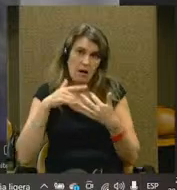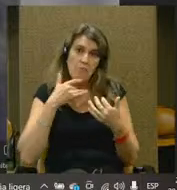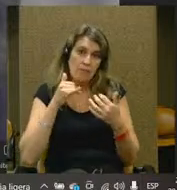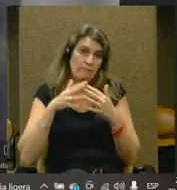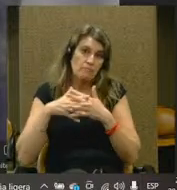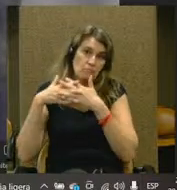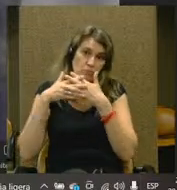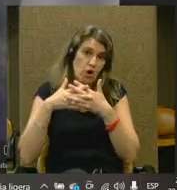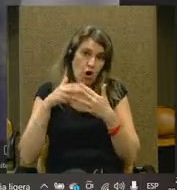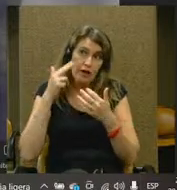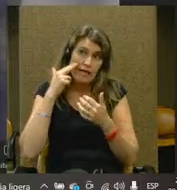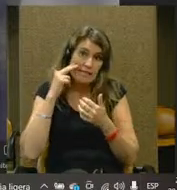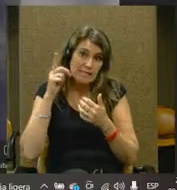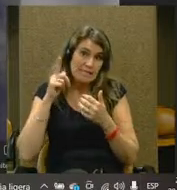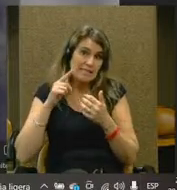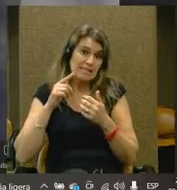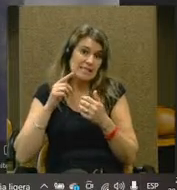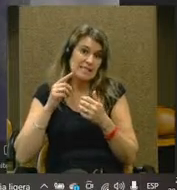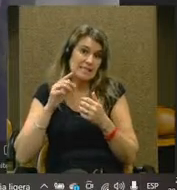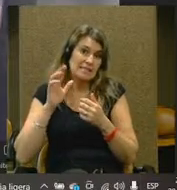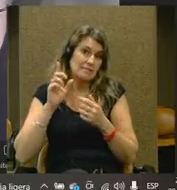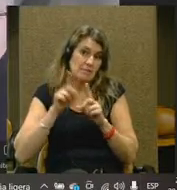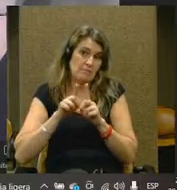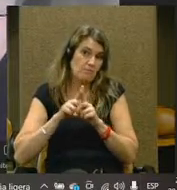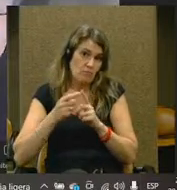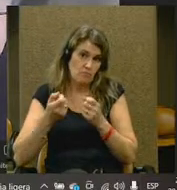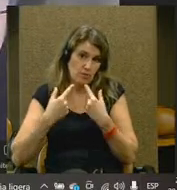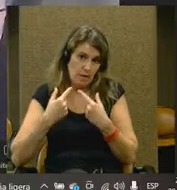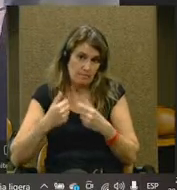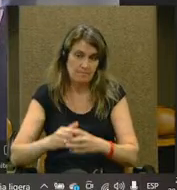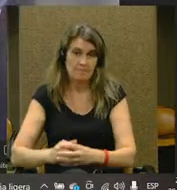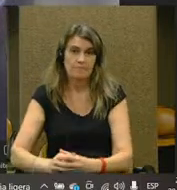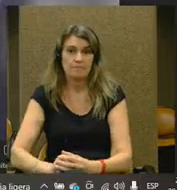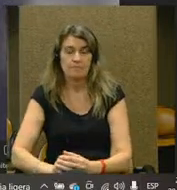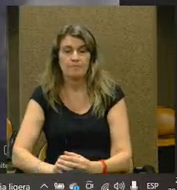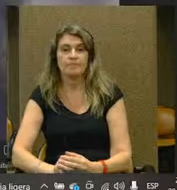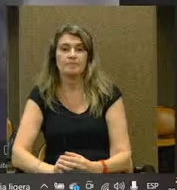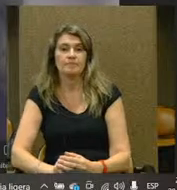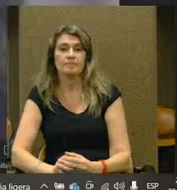happened in the US could bring us here.